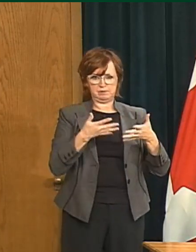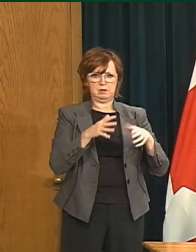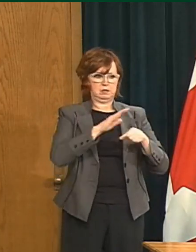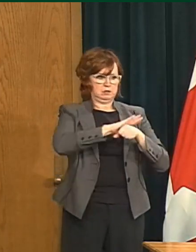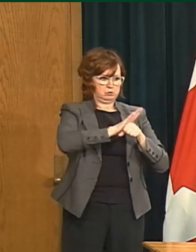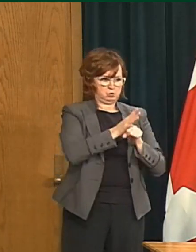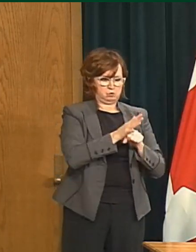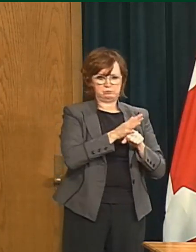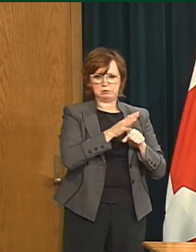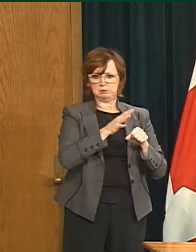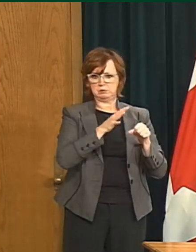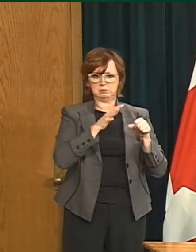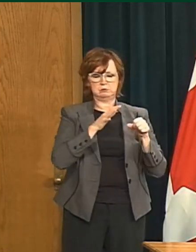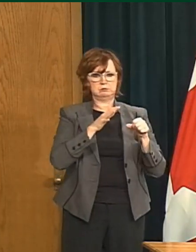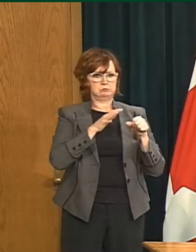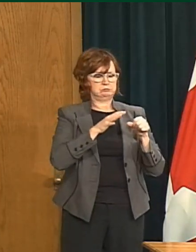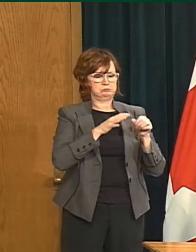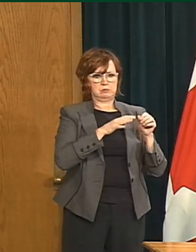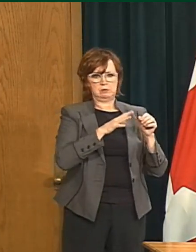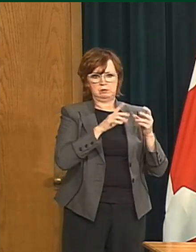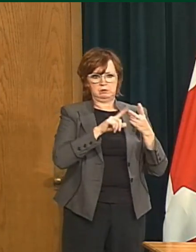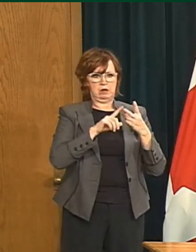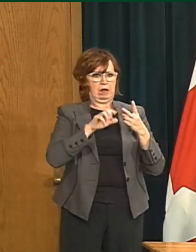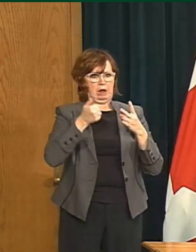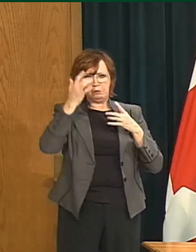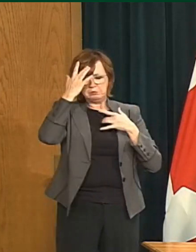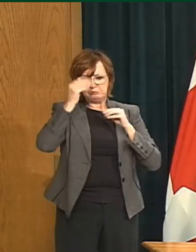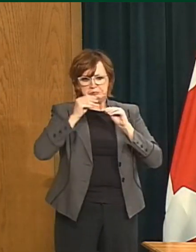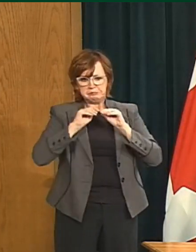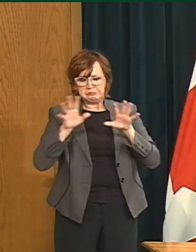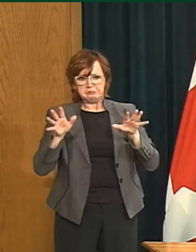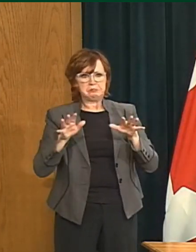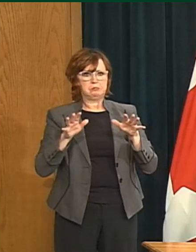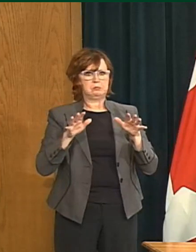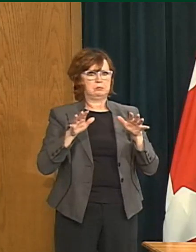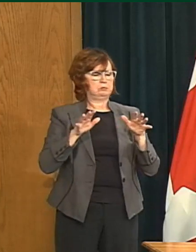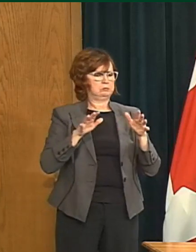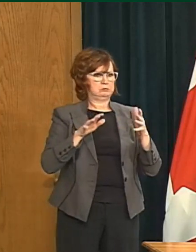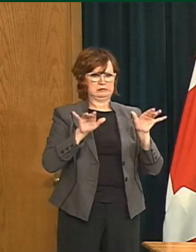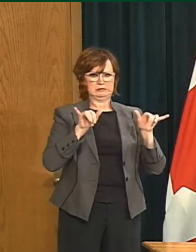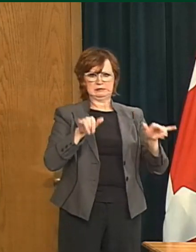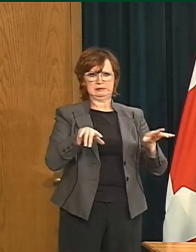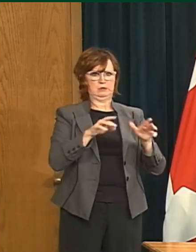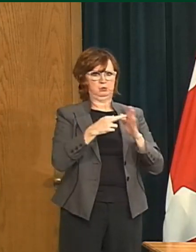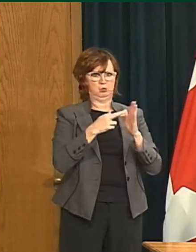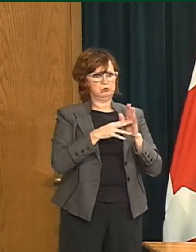certainly don't have that for COVID. So in that sense, while we encourage